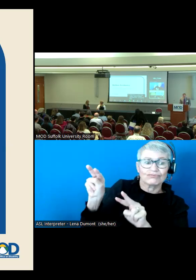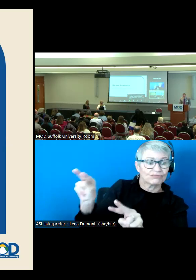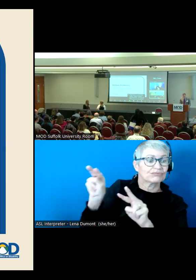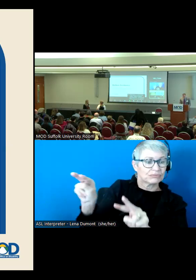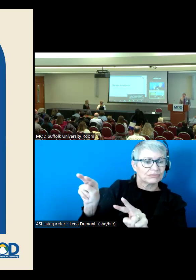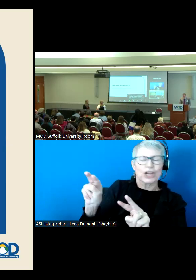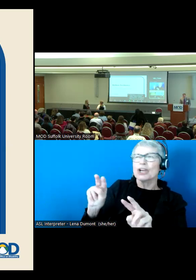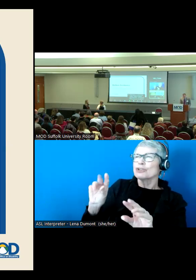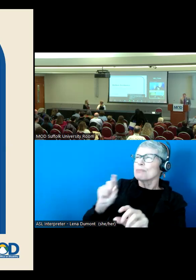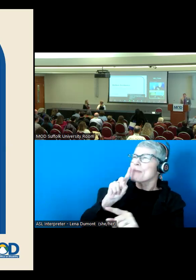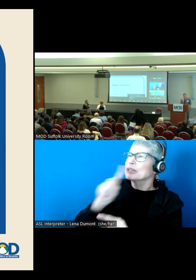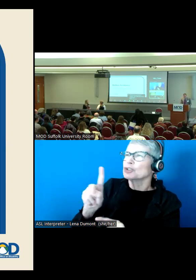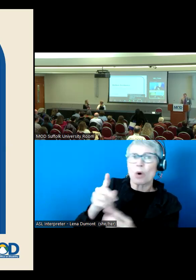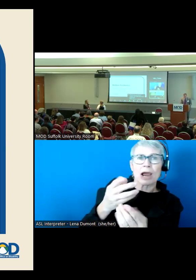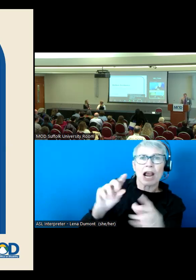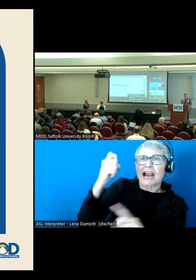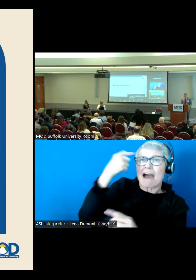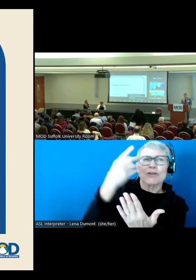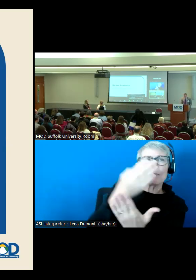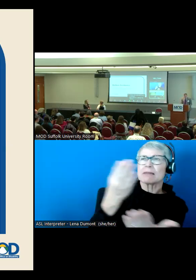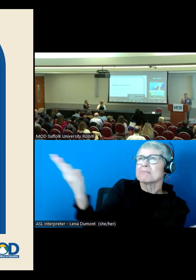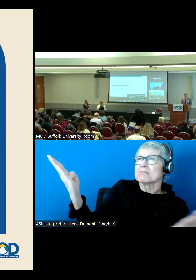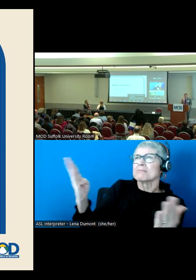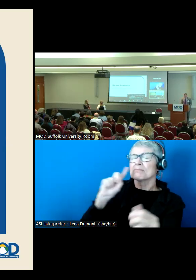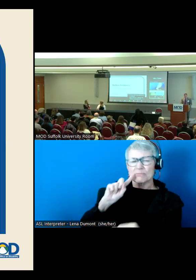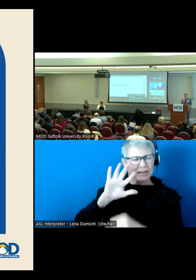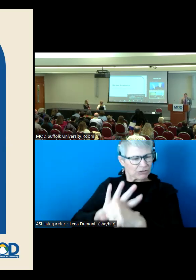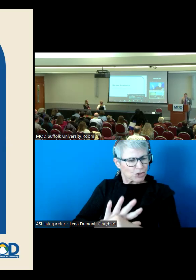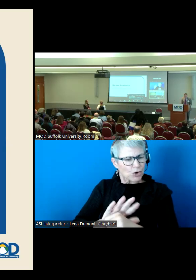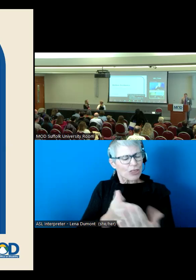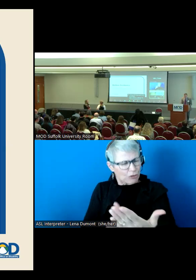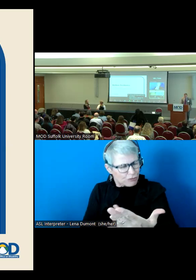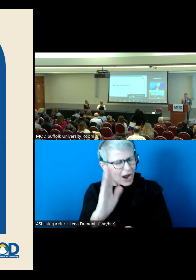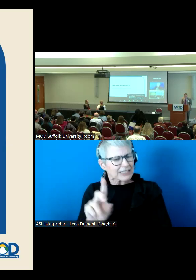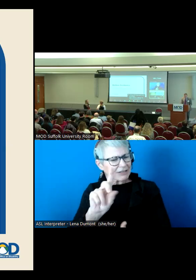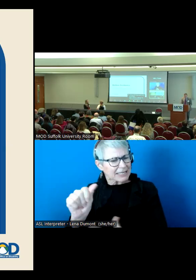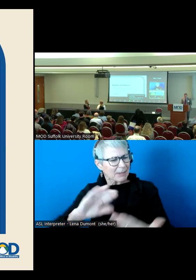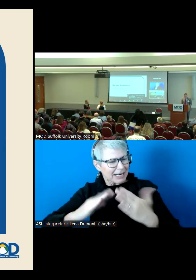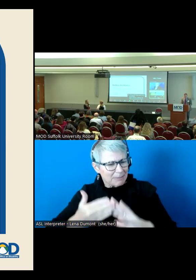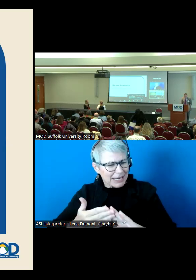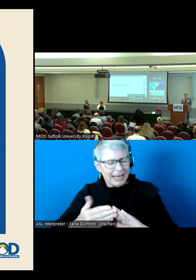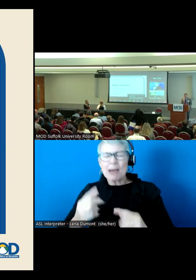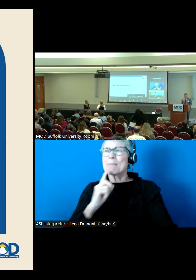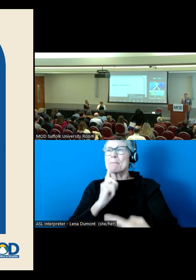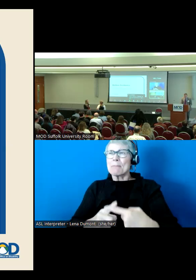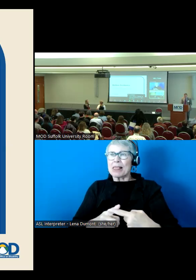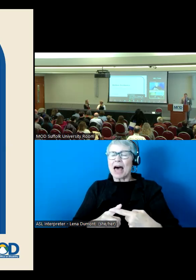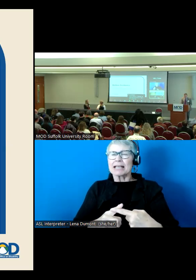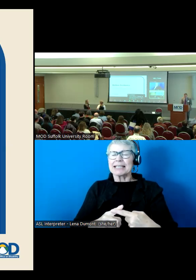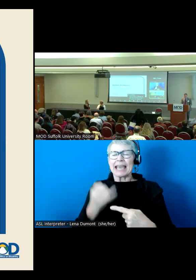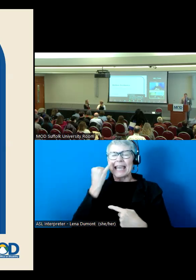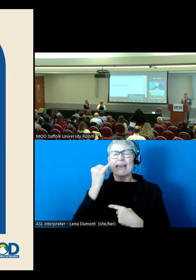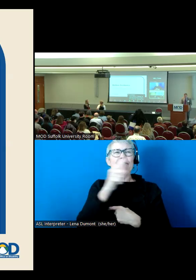the rights of people with disabilities, but also to provide guidance and support to government agencies so that they can meet